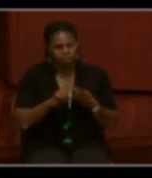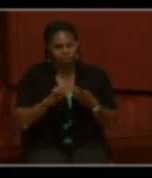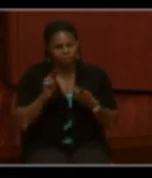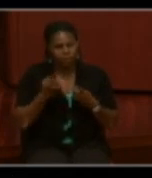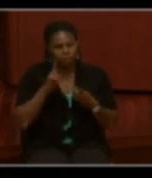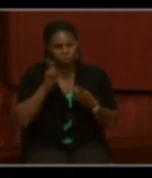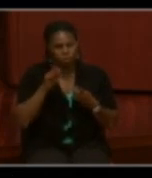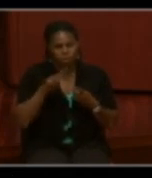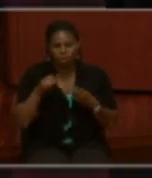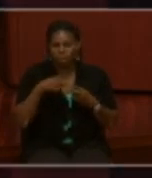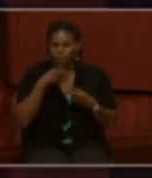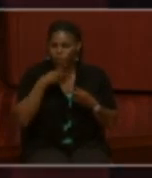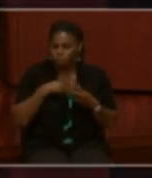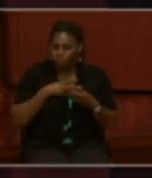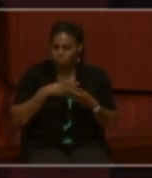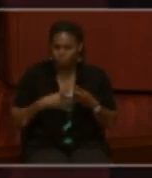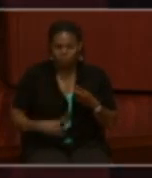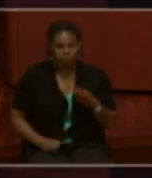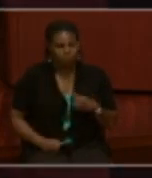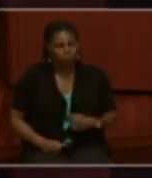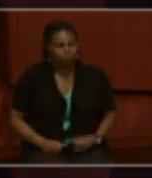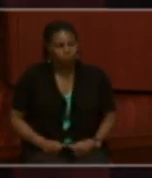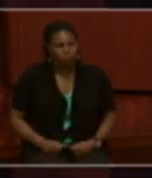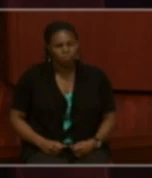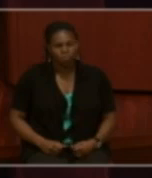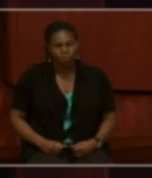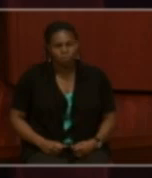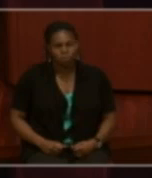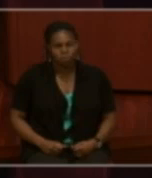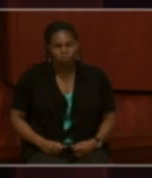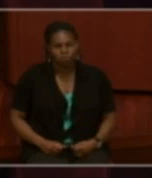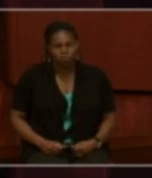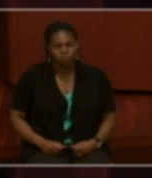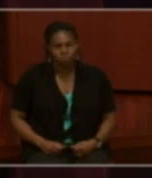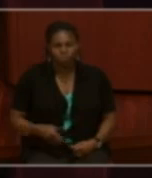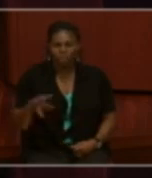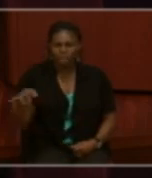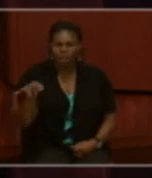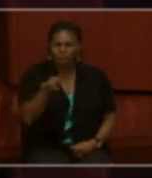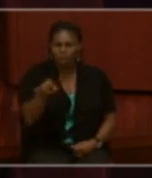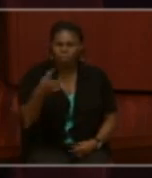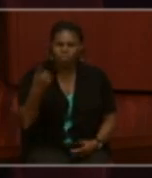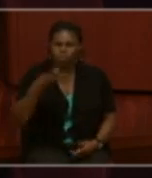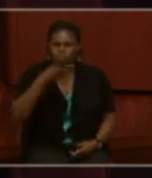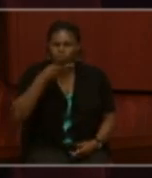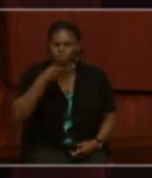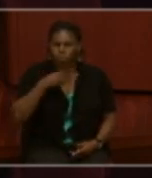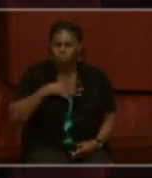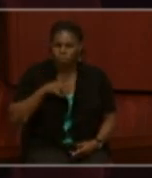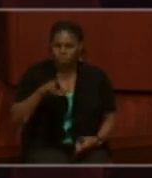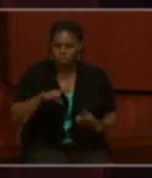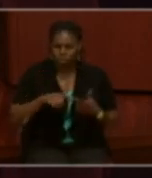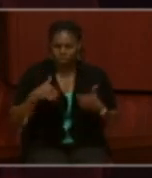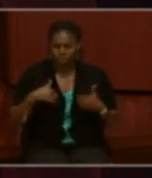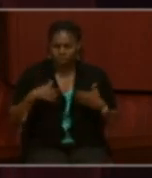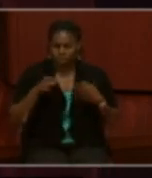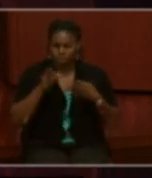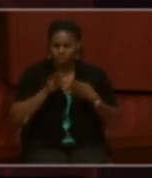is about women. Mm-hmm. How common was it for women to have accounts with the Freedmen's Bank?